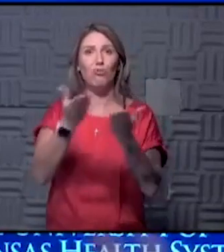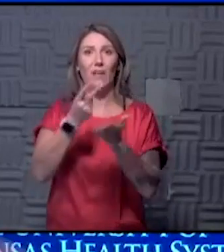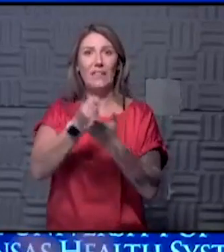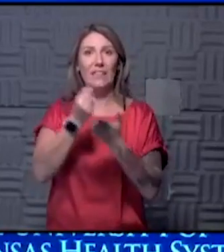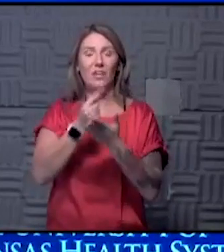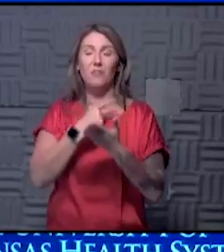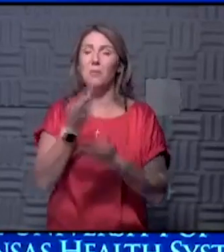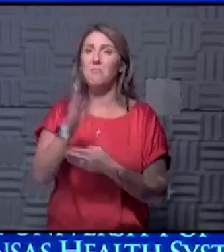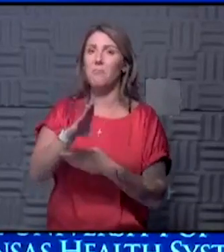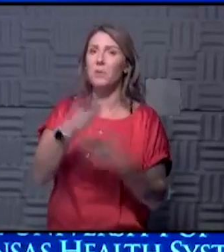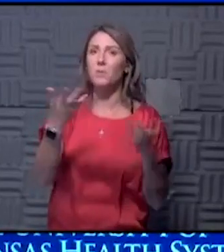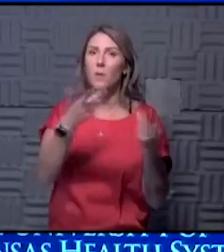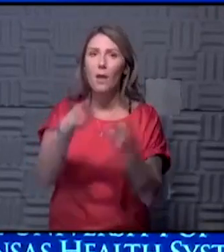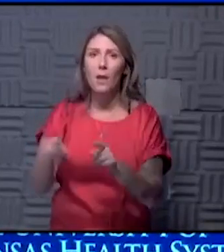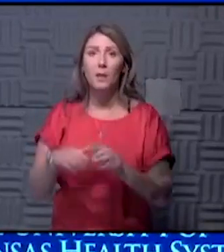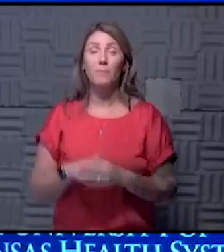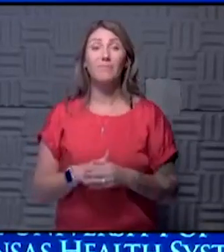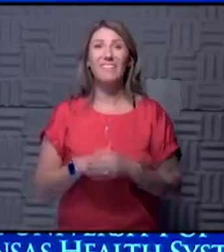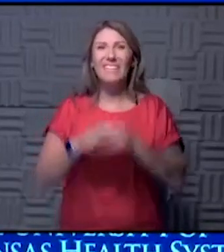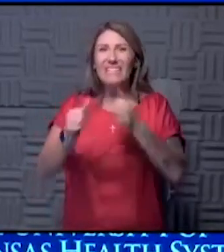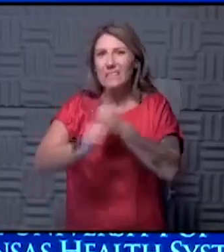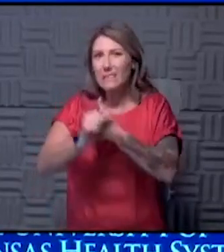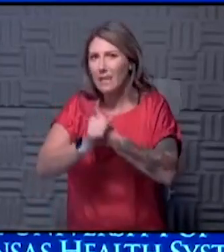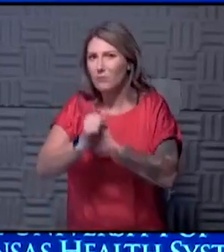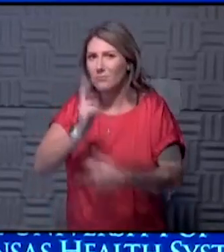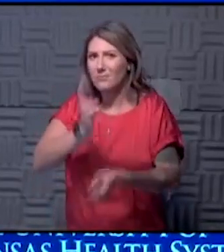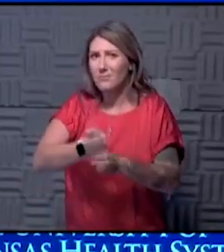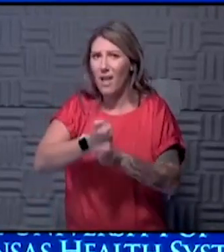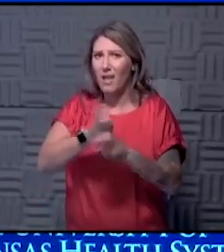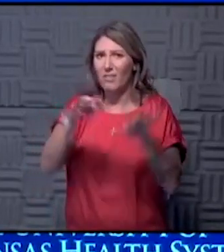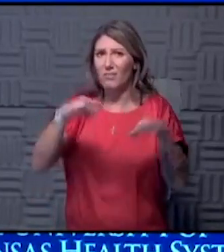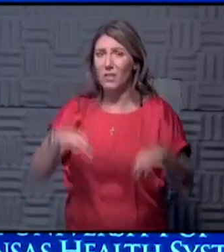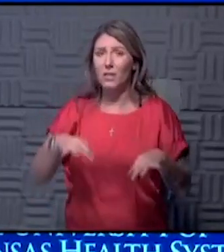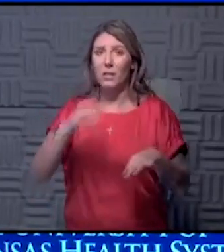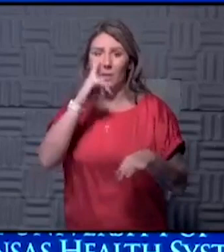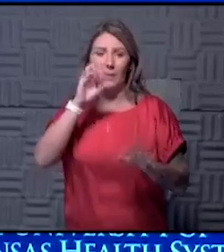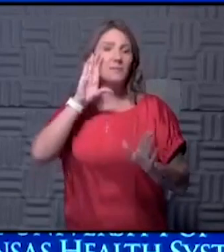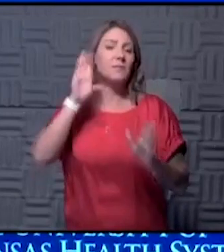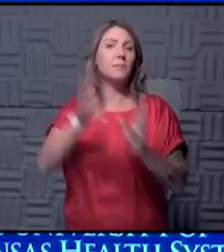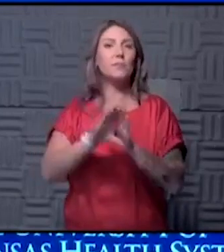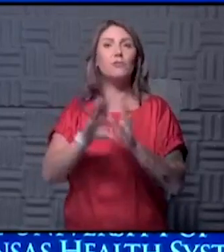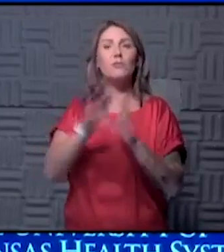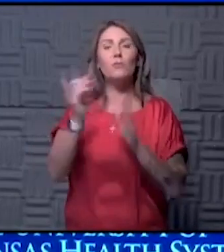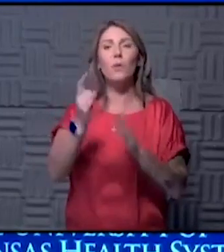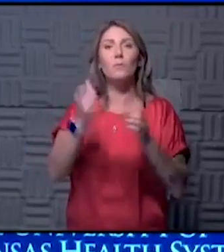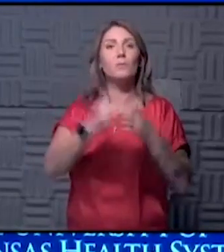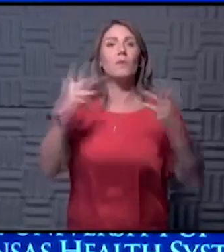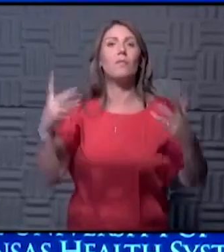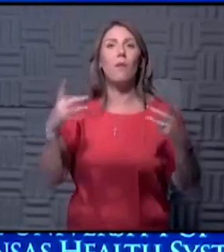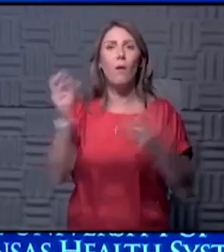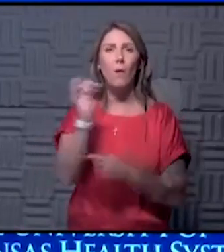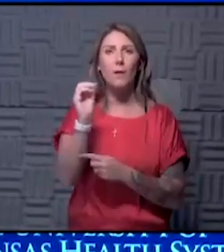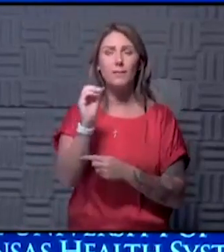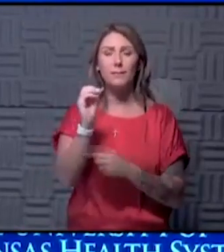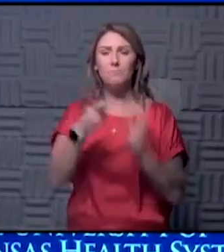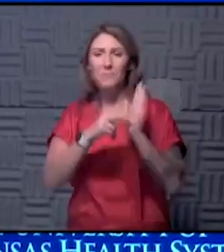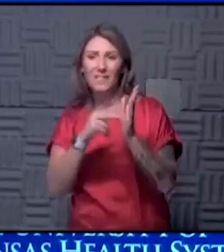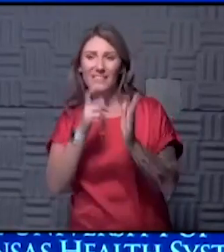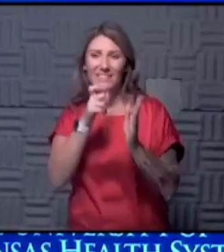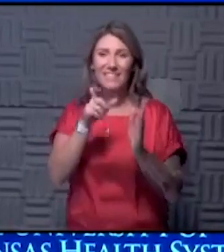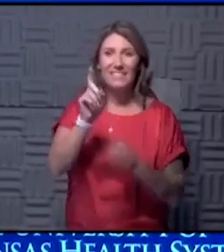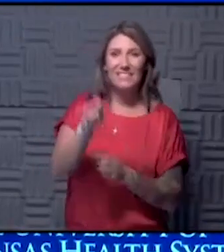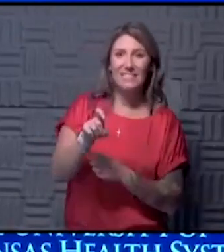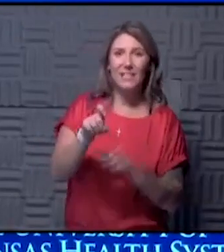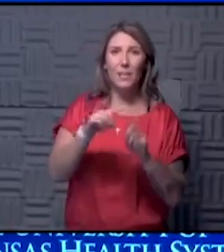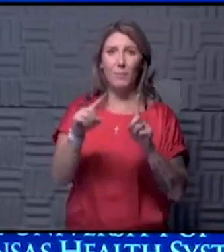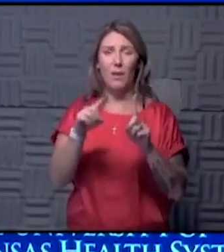that's exactly what happened. Dangerous is a hard thing to define, because the pictures of him are always without oxygen, suggesting that he doesn't need it, but he has